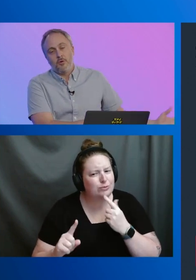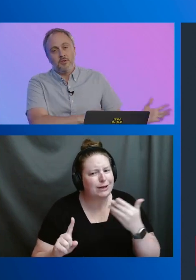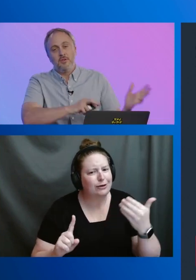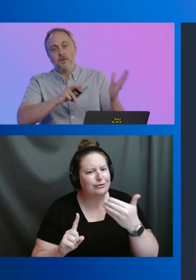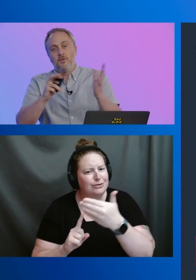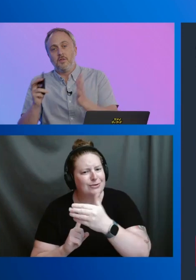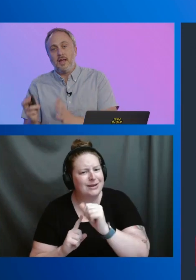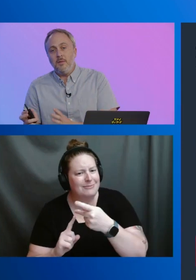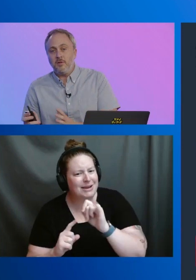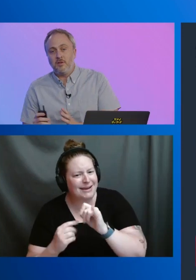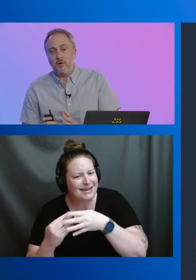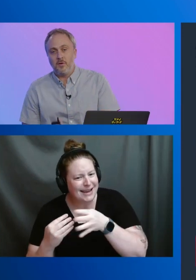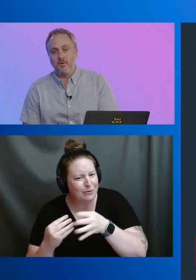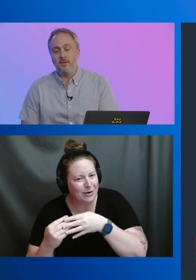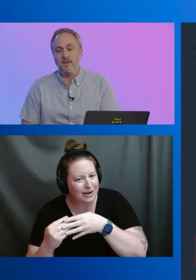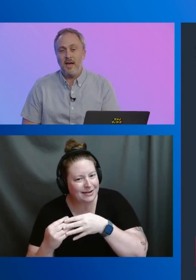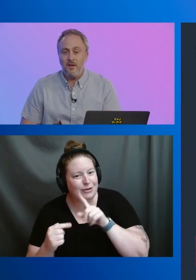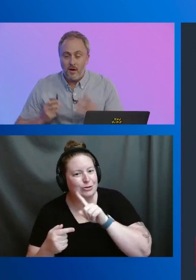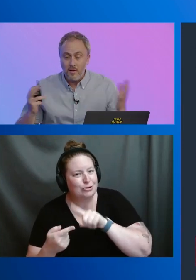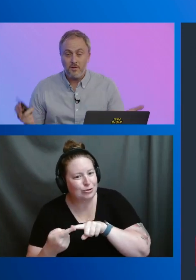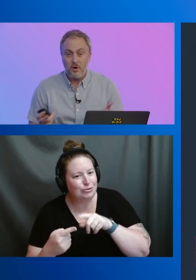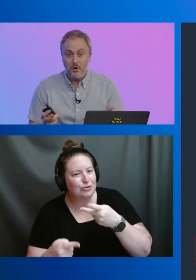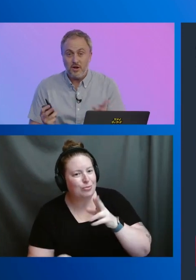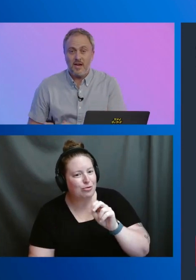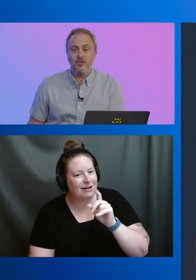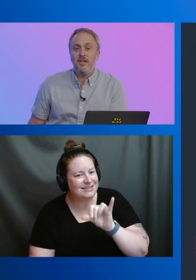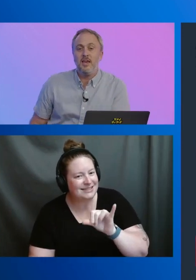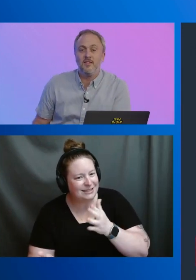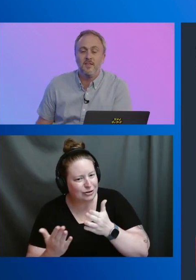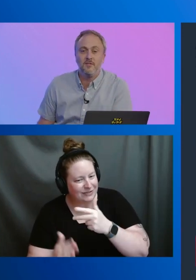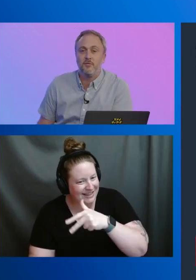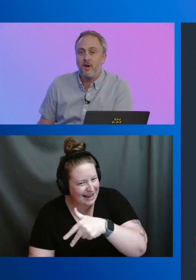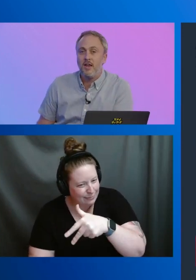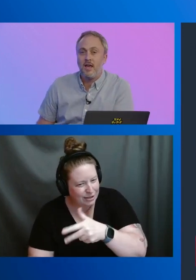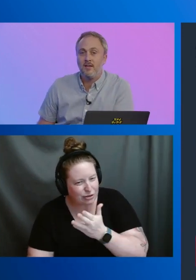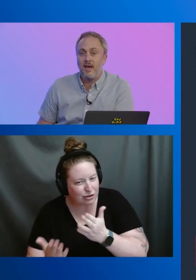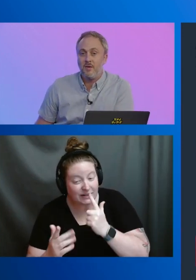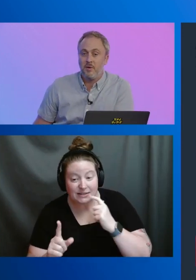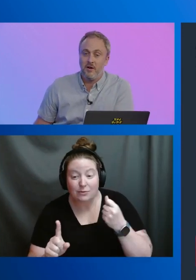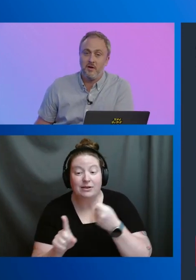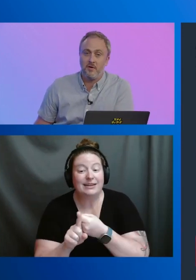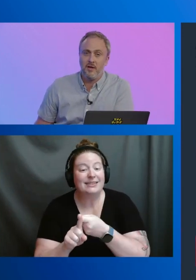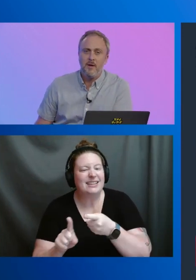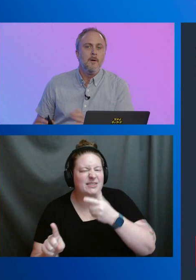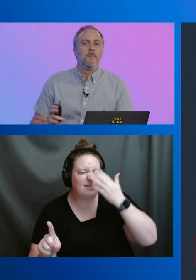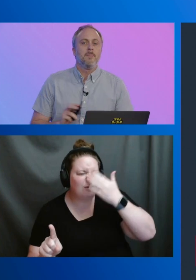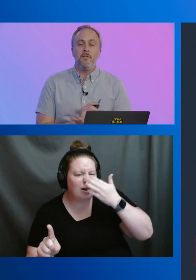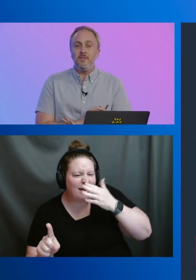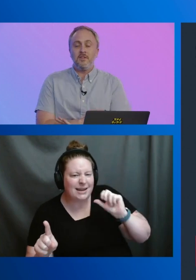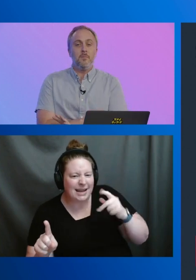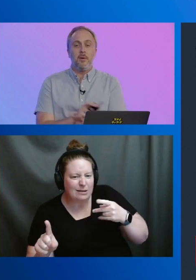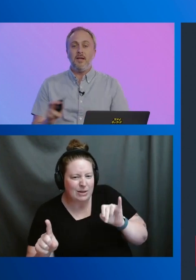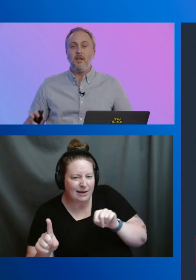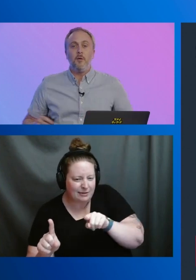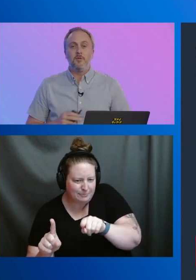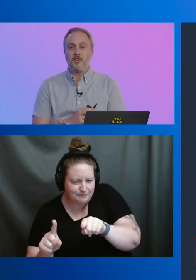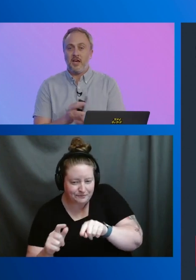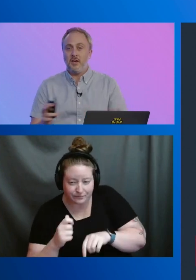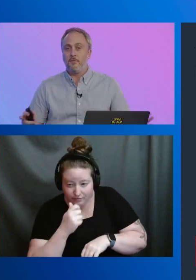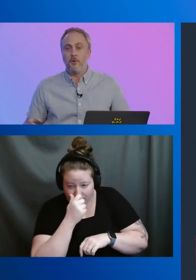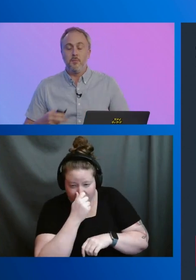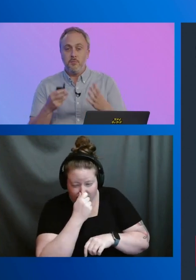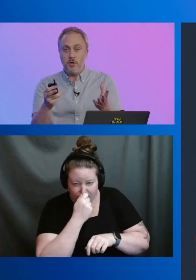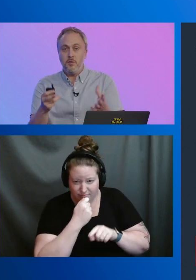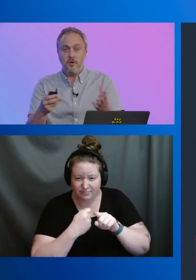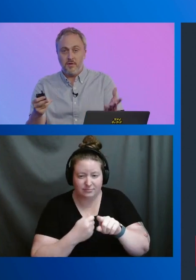and proxies on to the Lambda service, is under the hood actually hits this front-end API, right? Now, this is completely